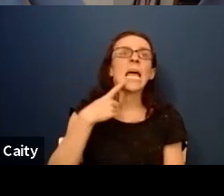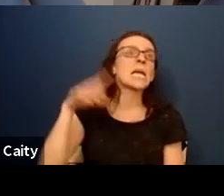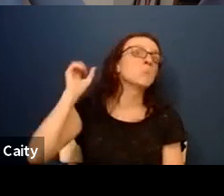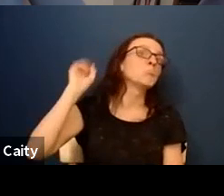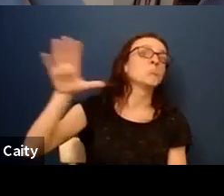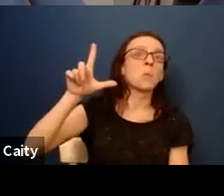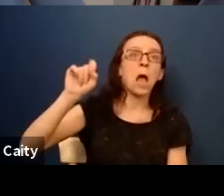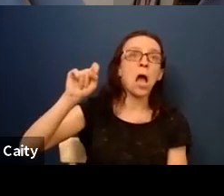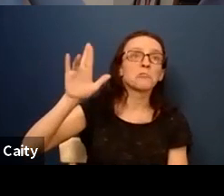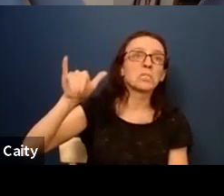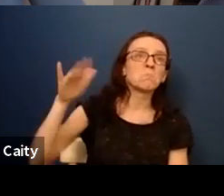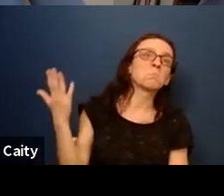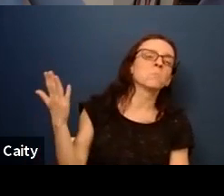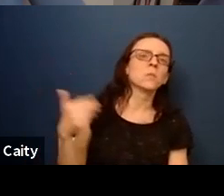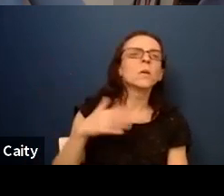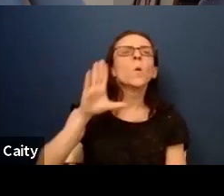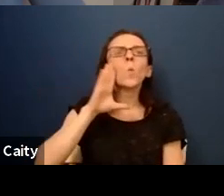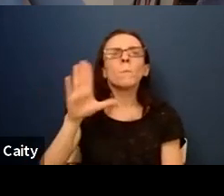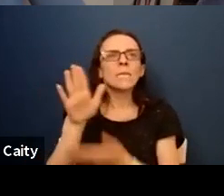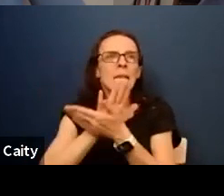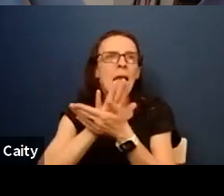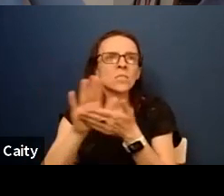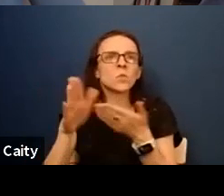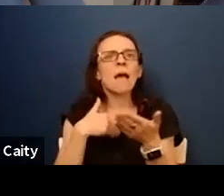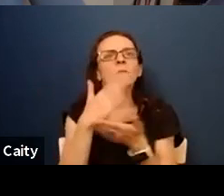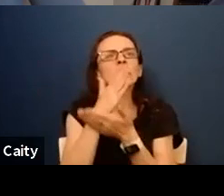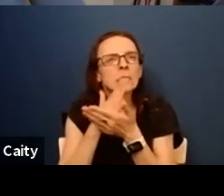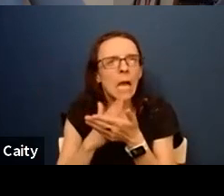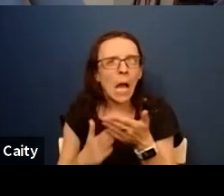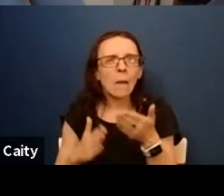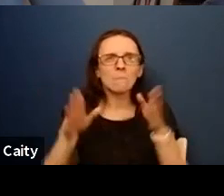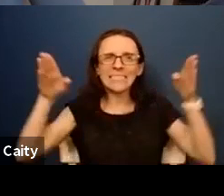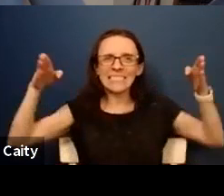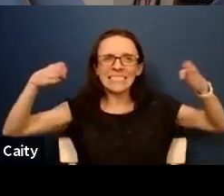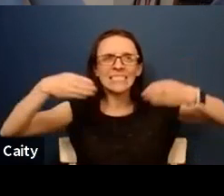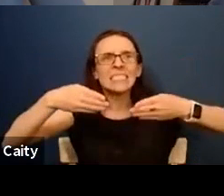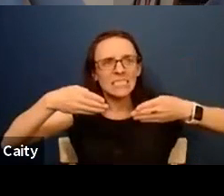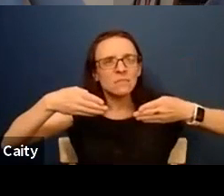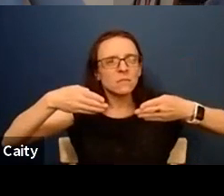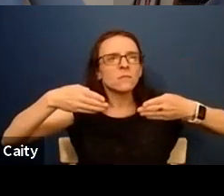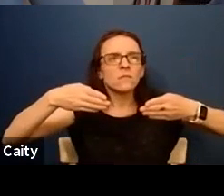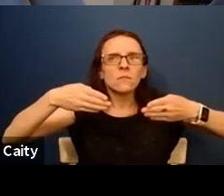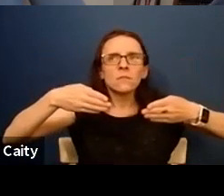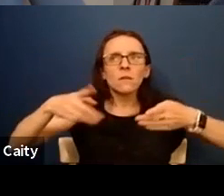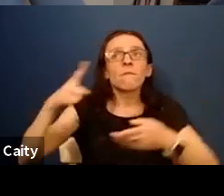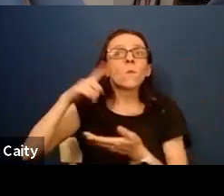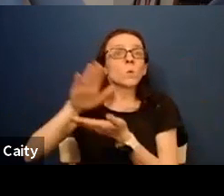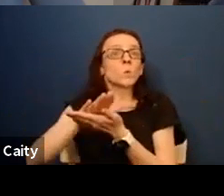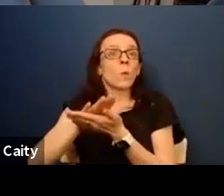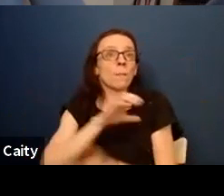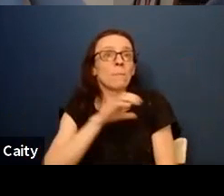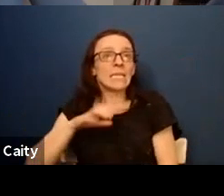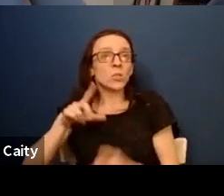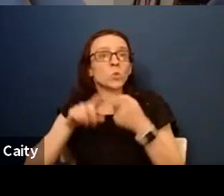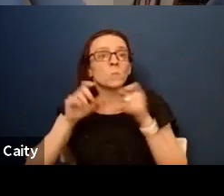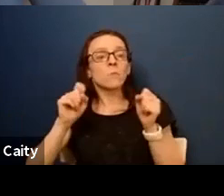to kind of give a little bit of a narrower scope for not only the school committee to react to,